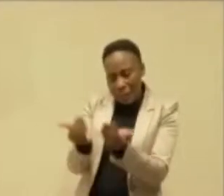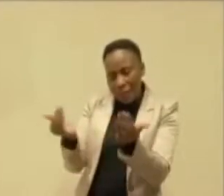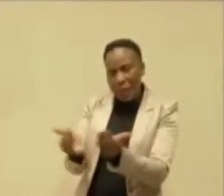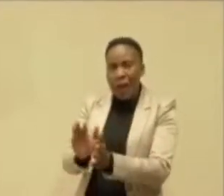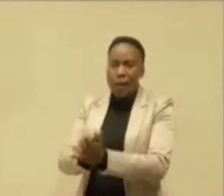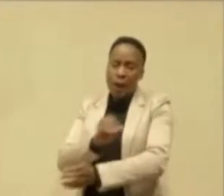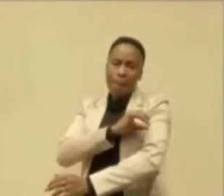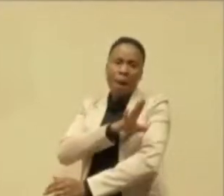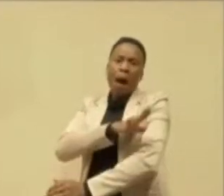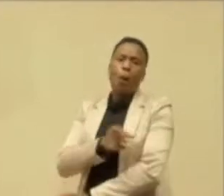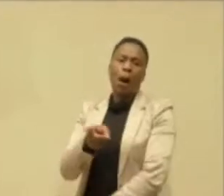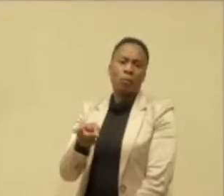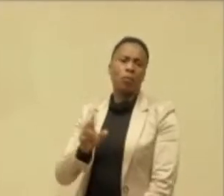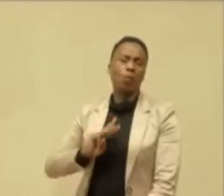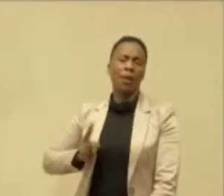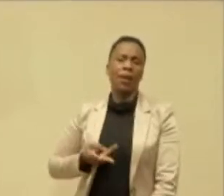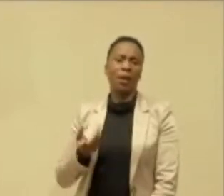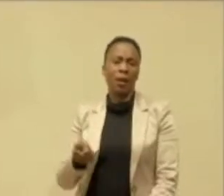foreign